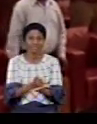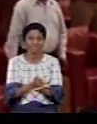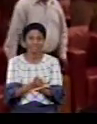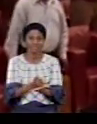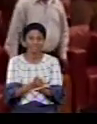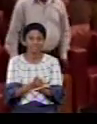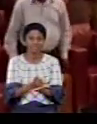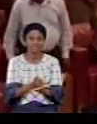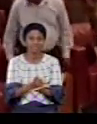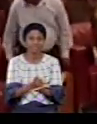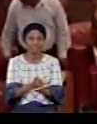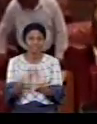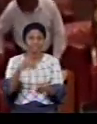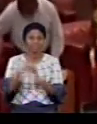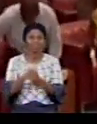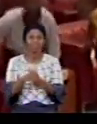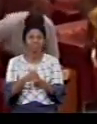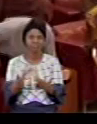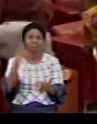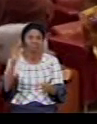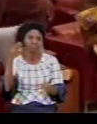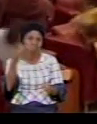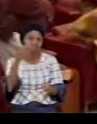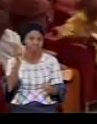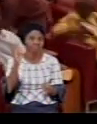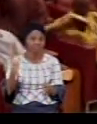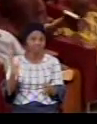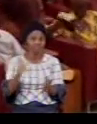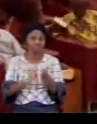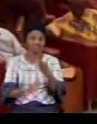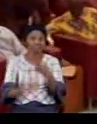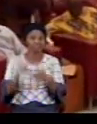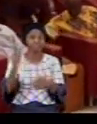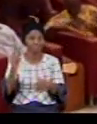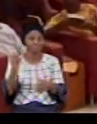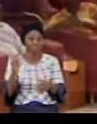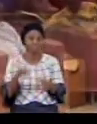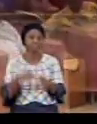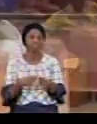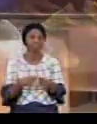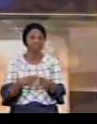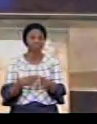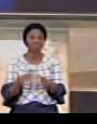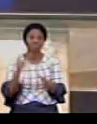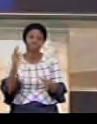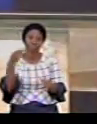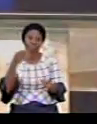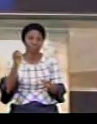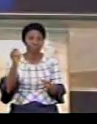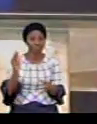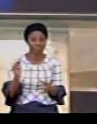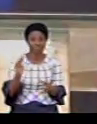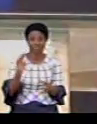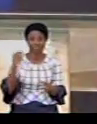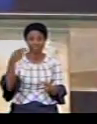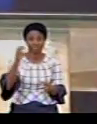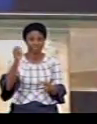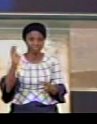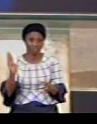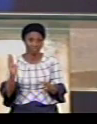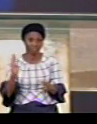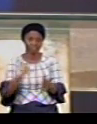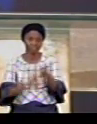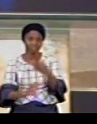we're coming to Hebrews chapter 11. Hebrews chapter 11, I'm reading from verse